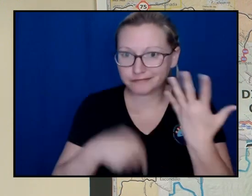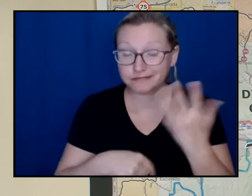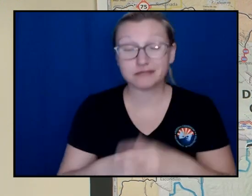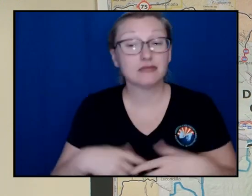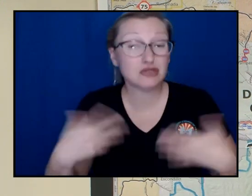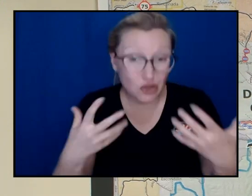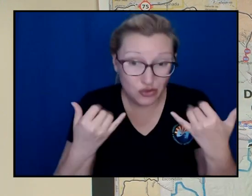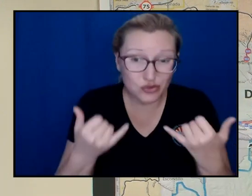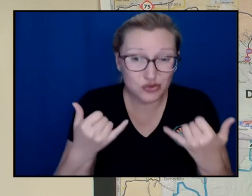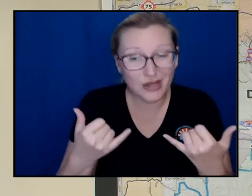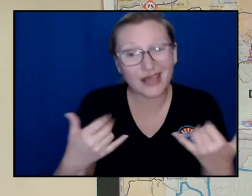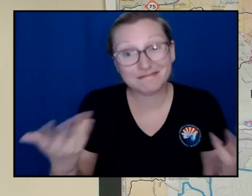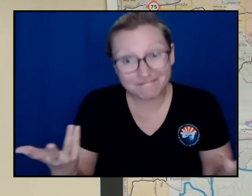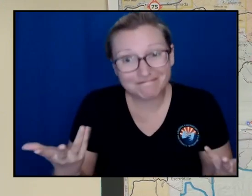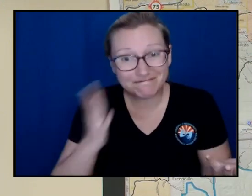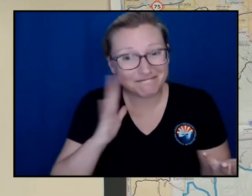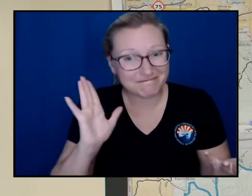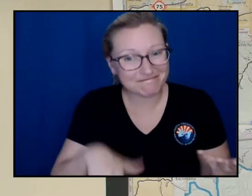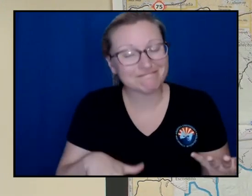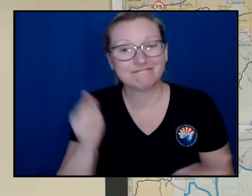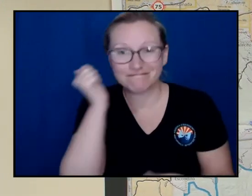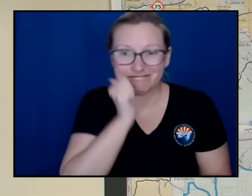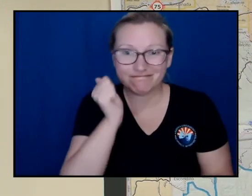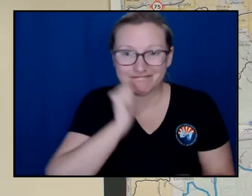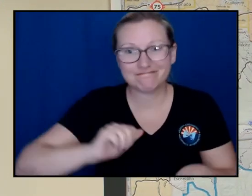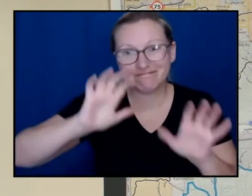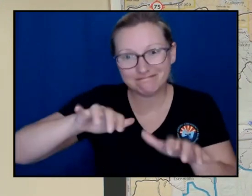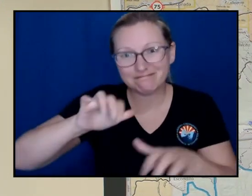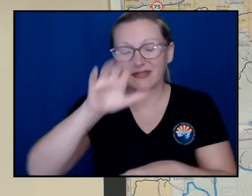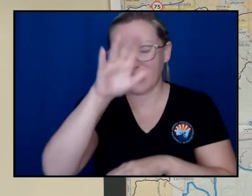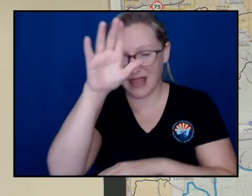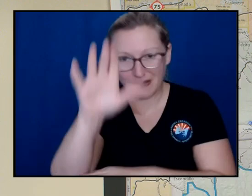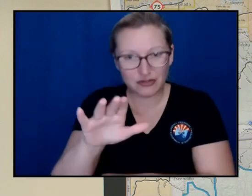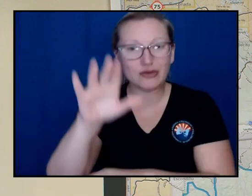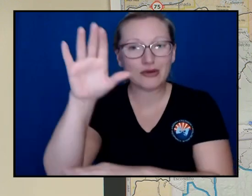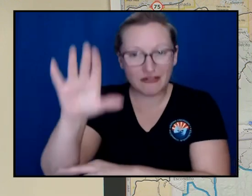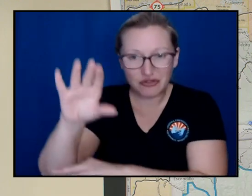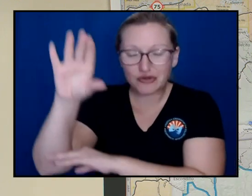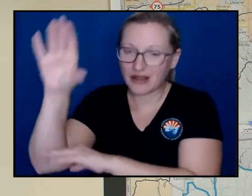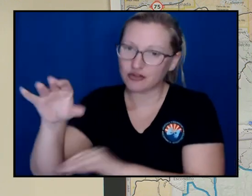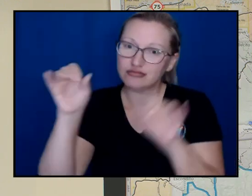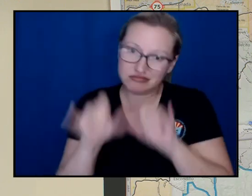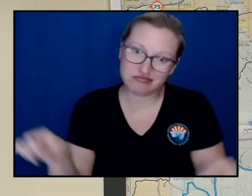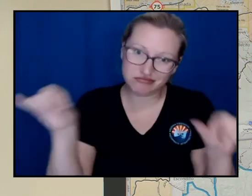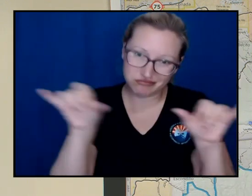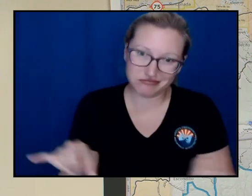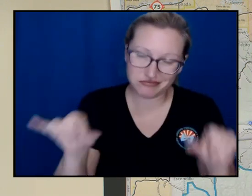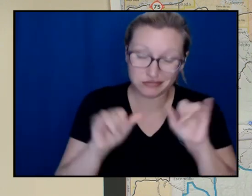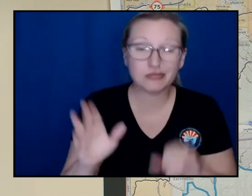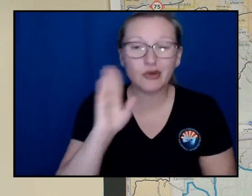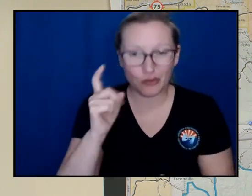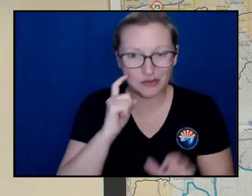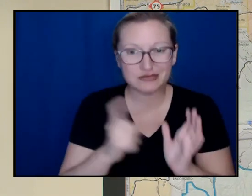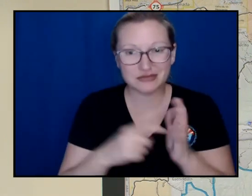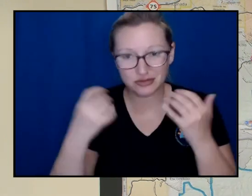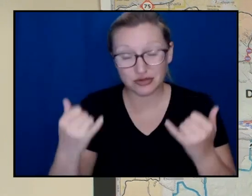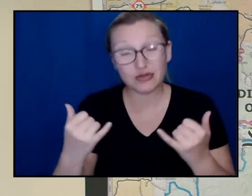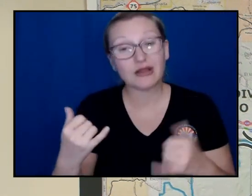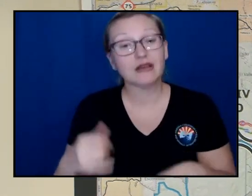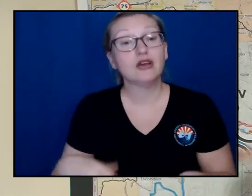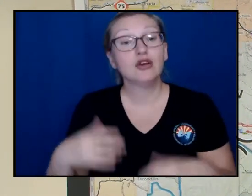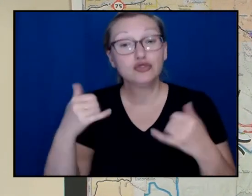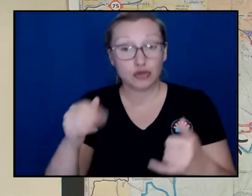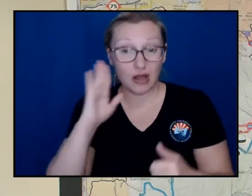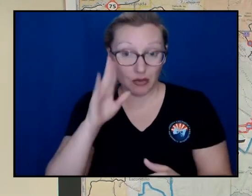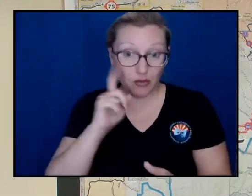those daily rounds, those afternoon thunderstorms that we'll see again today. They're going to form